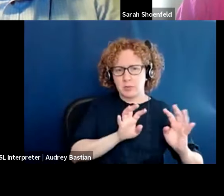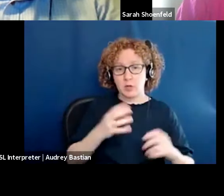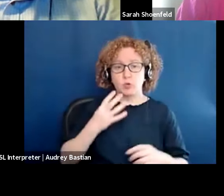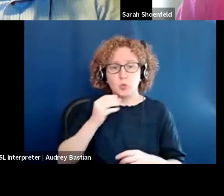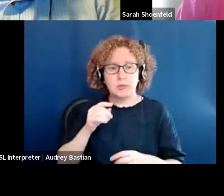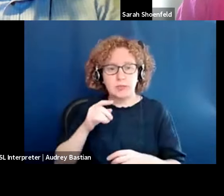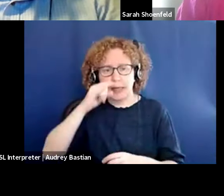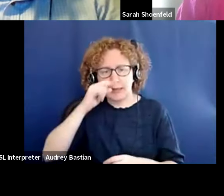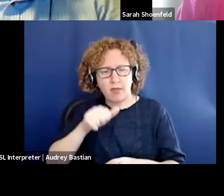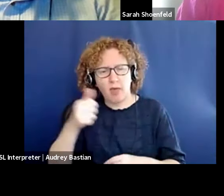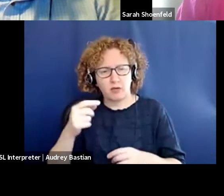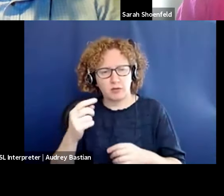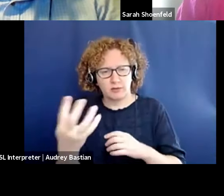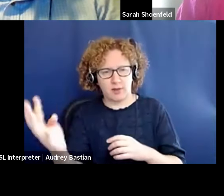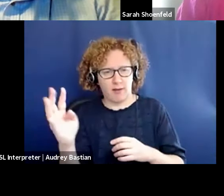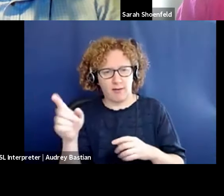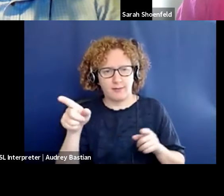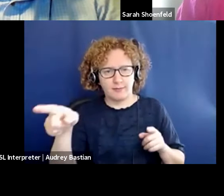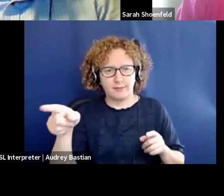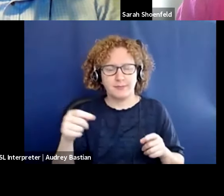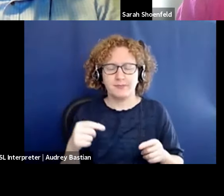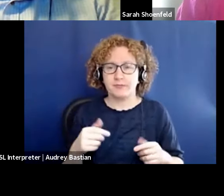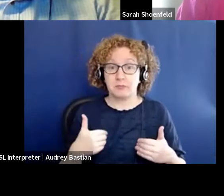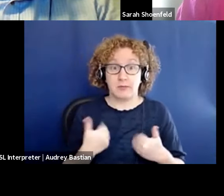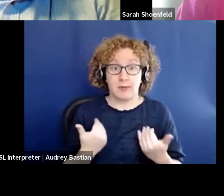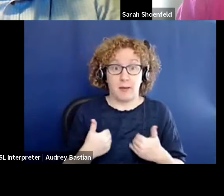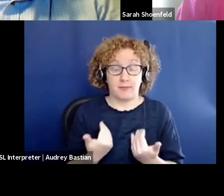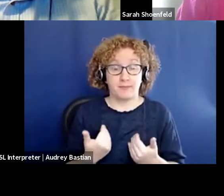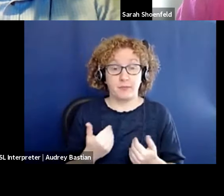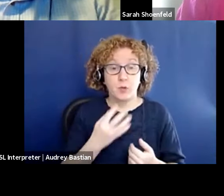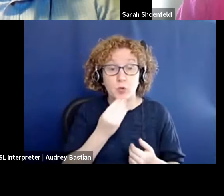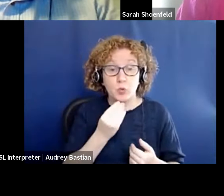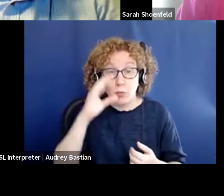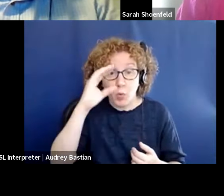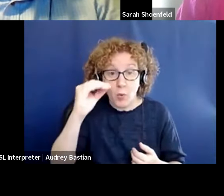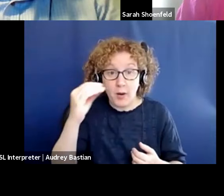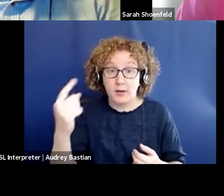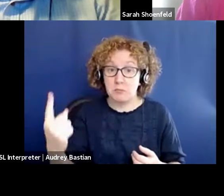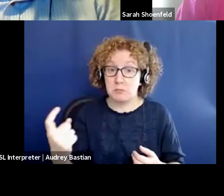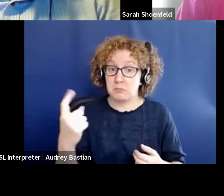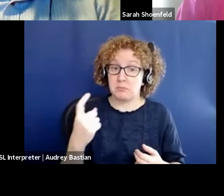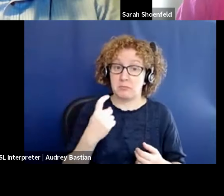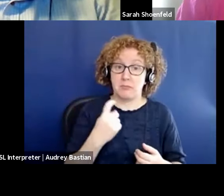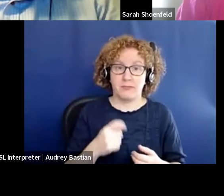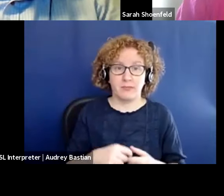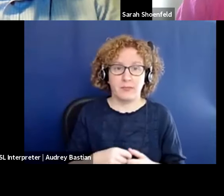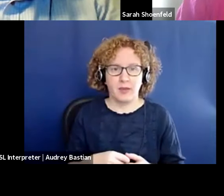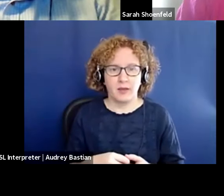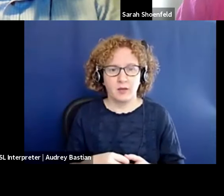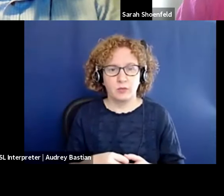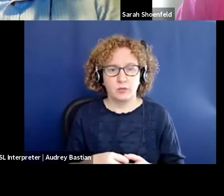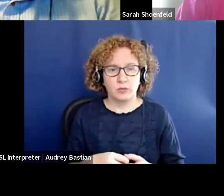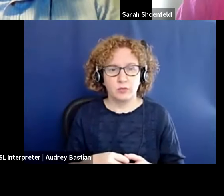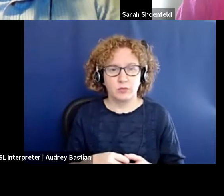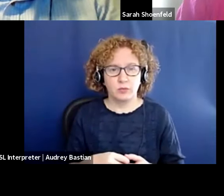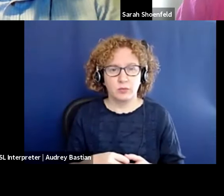kids were on the other side. And a young Jewish boy came across the path.